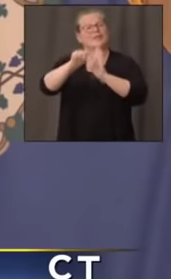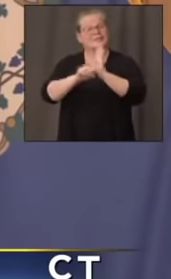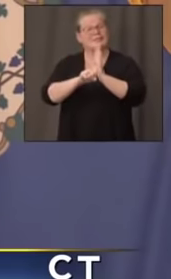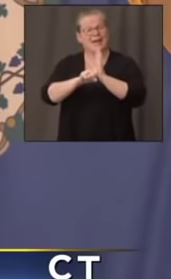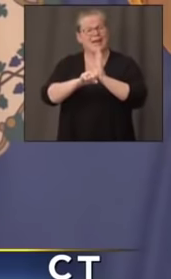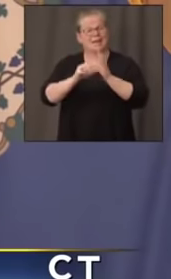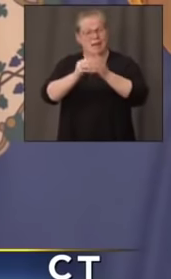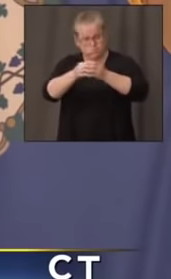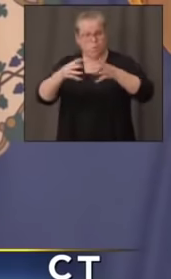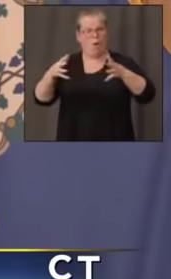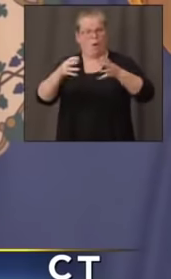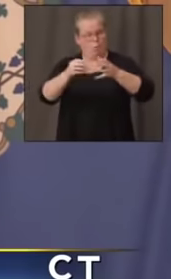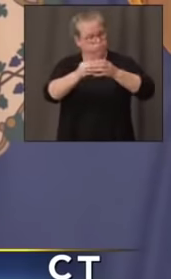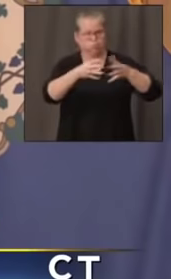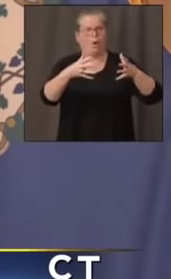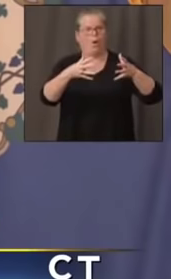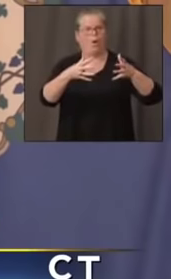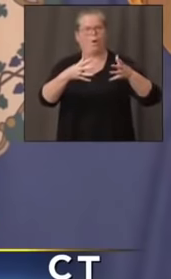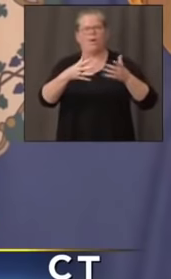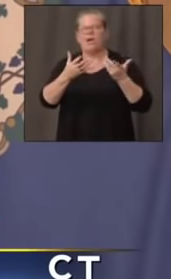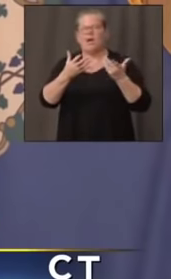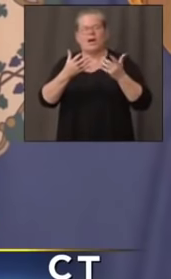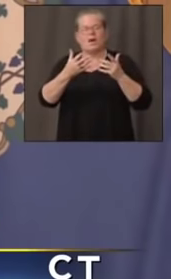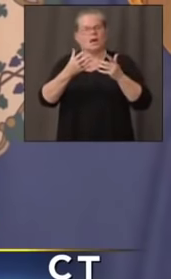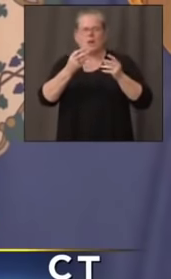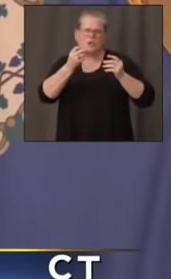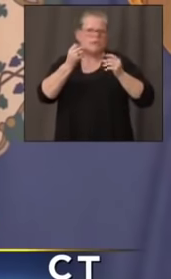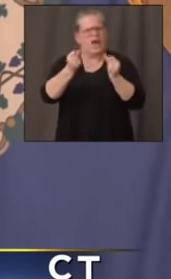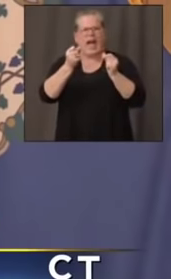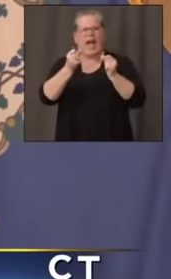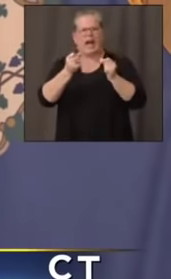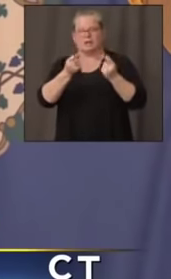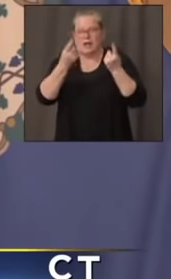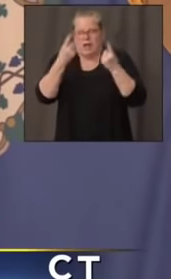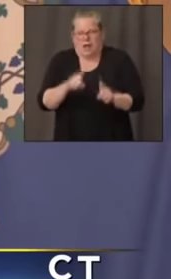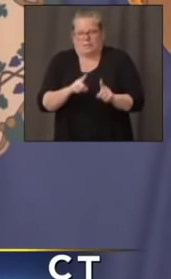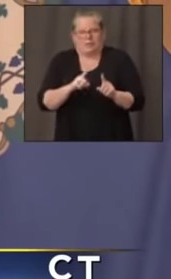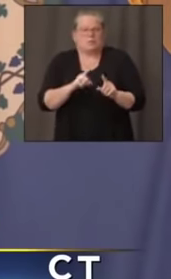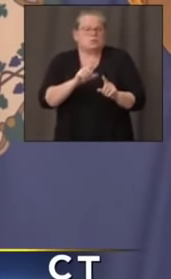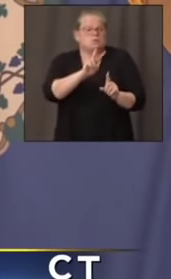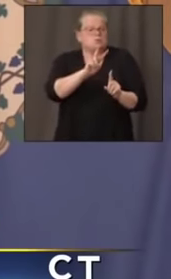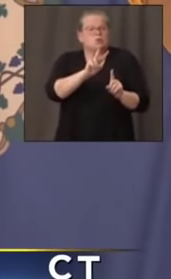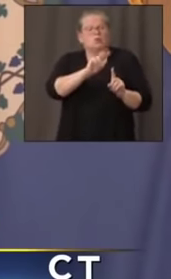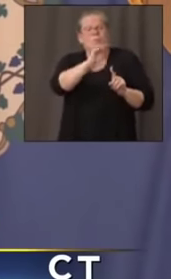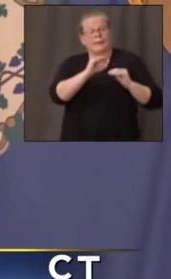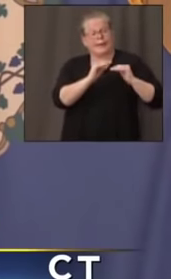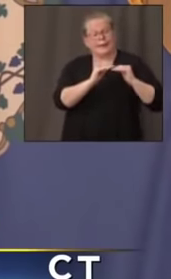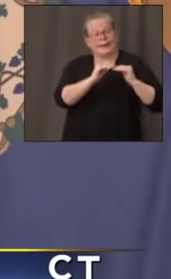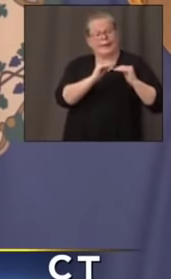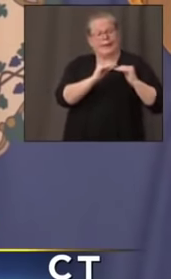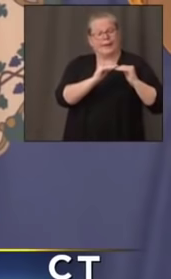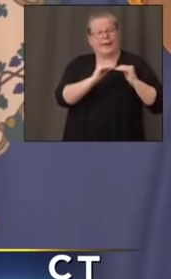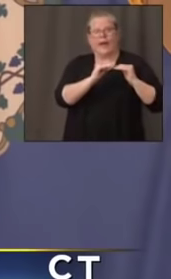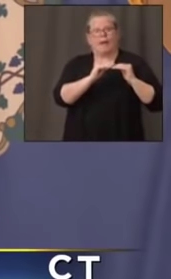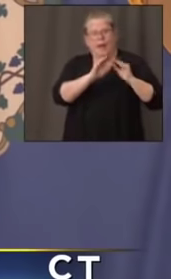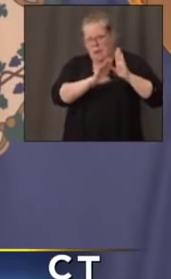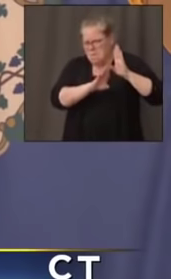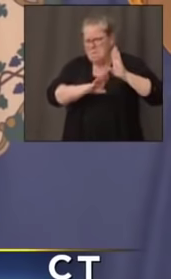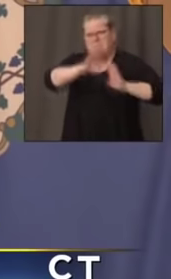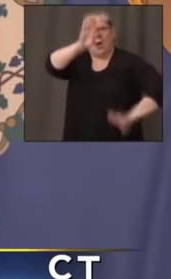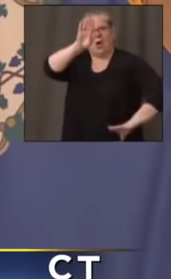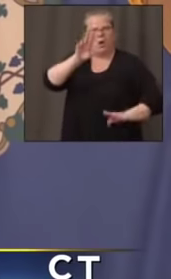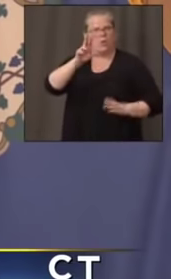very suddenly. It went from 2% to 20% in a matter of a couple of weeks. We're not going to let that